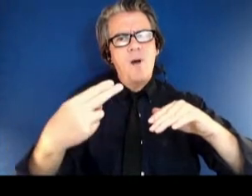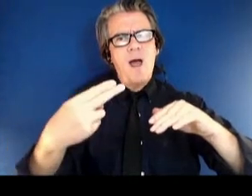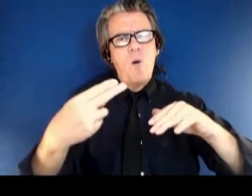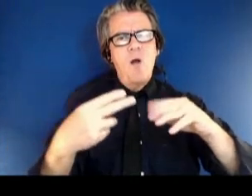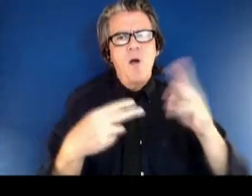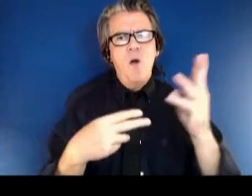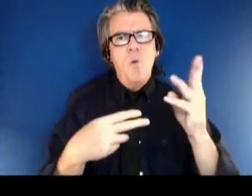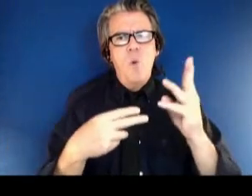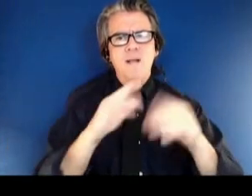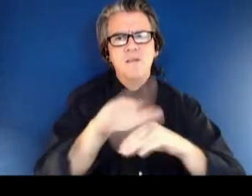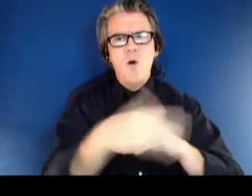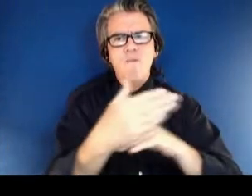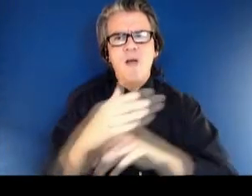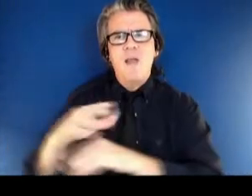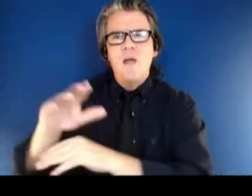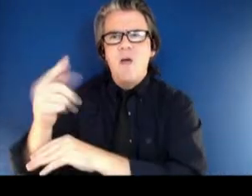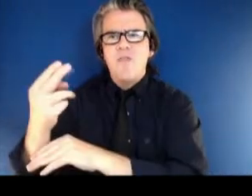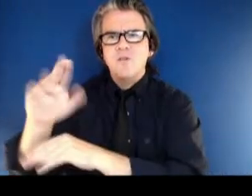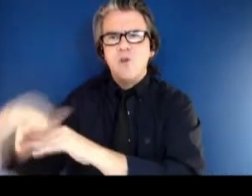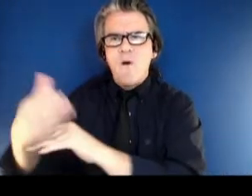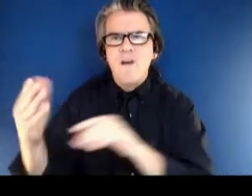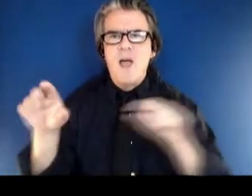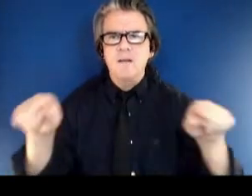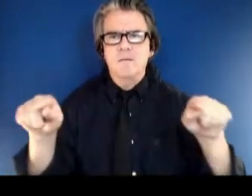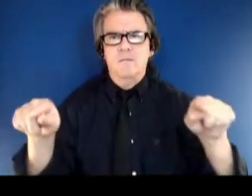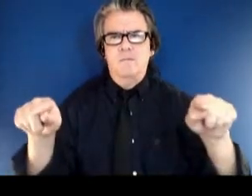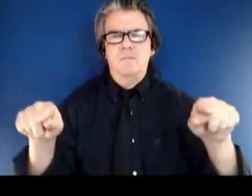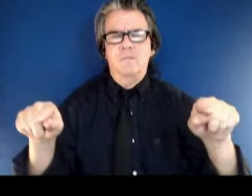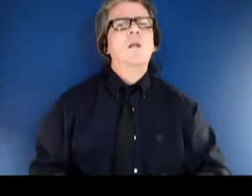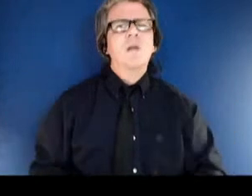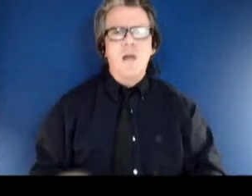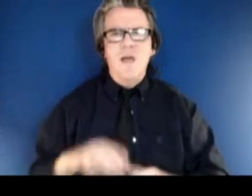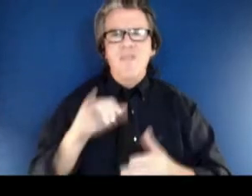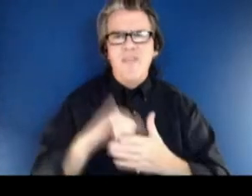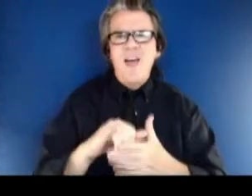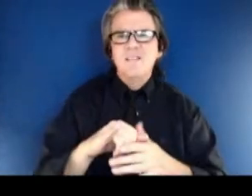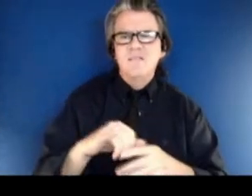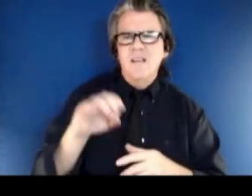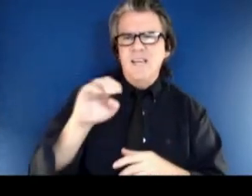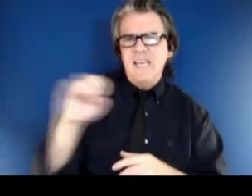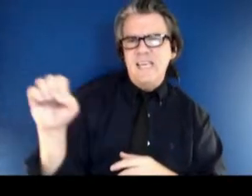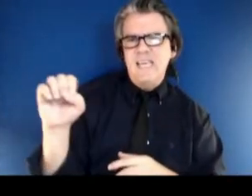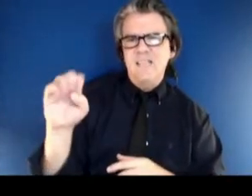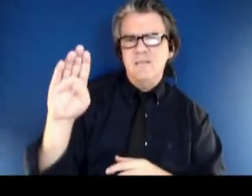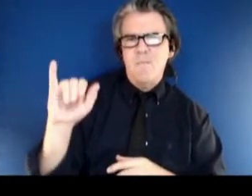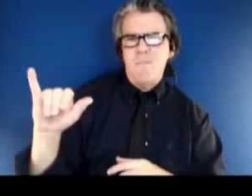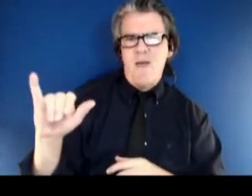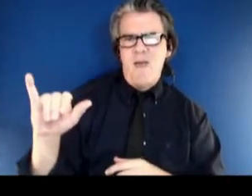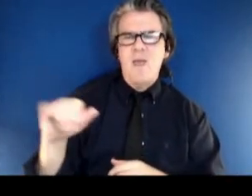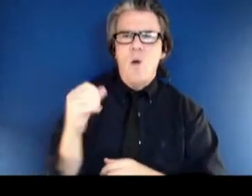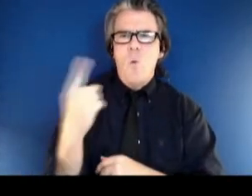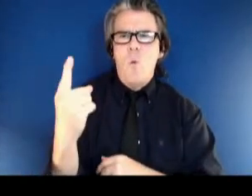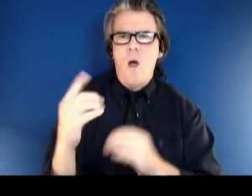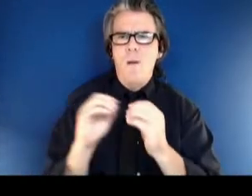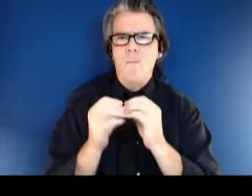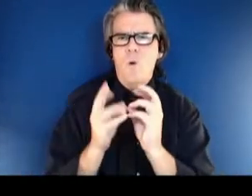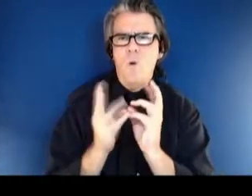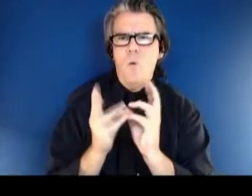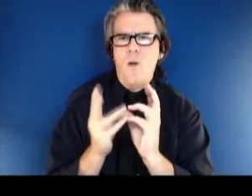hour over the elevated terrain of the North Bay and East Bay primarily. A separate forecast agency that